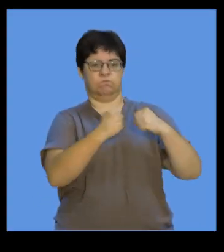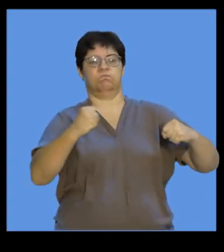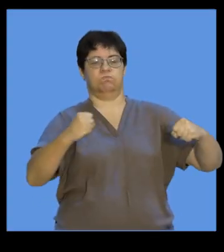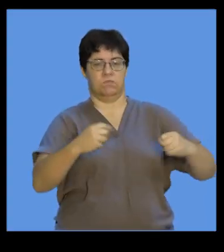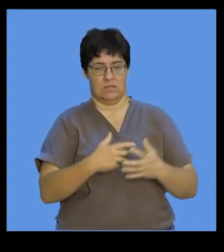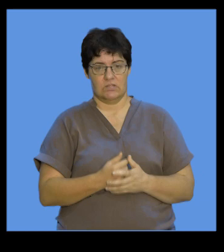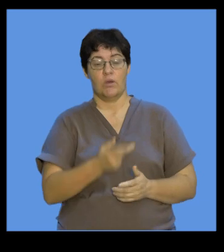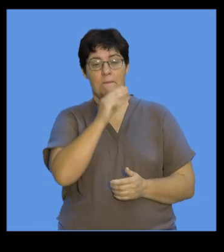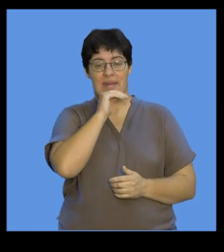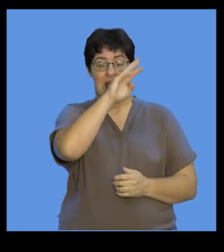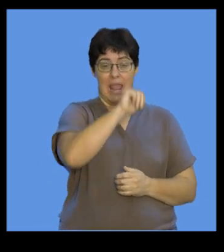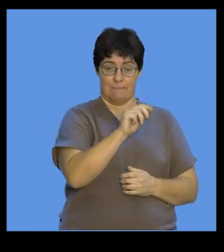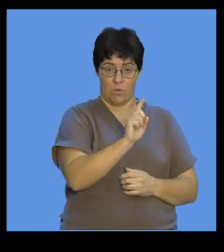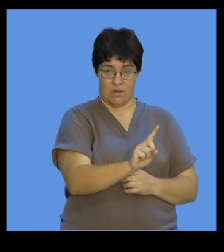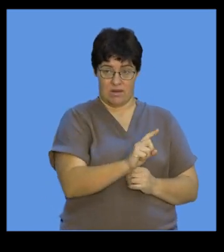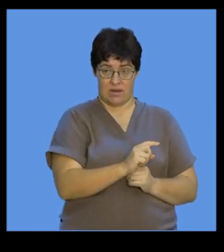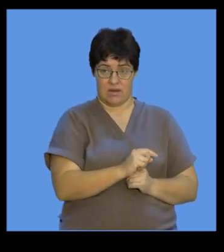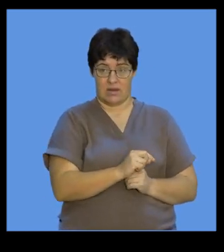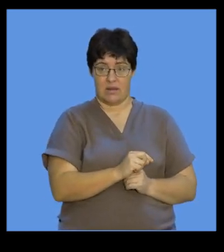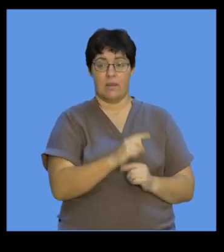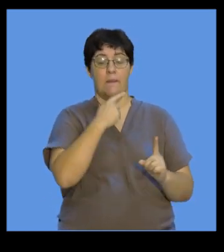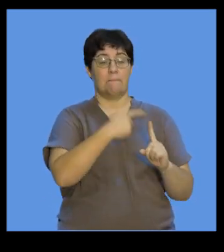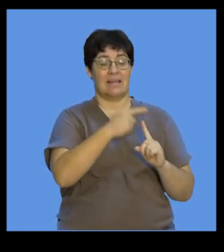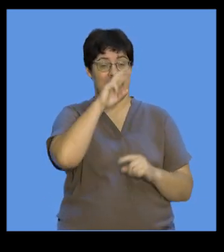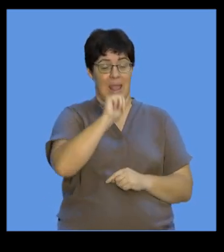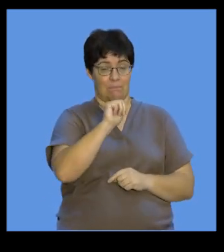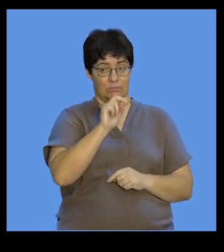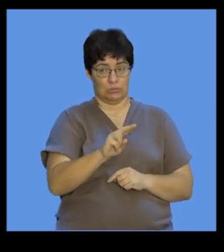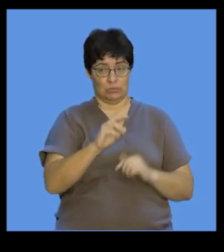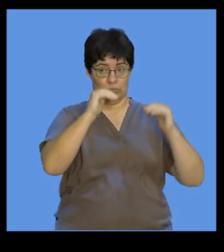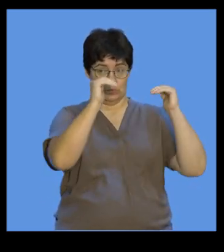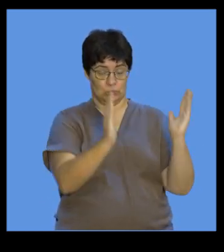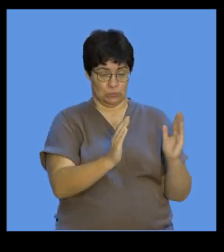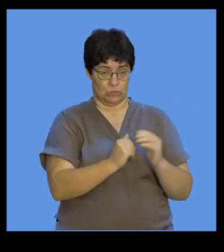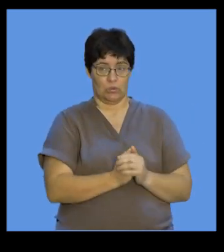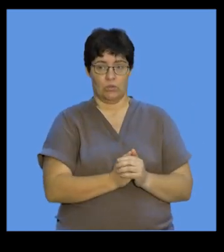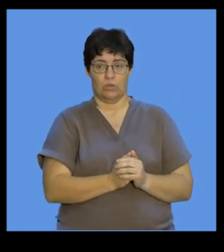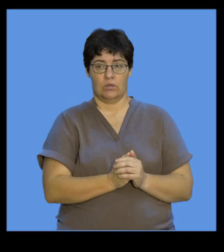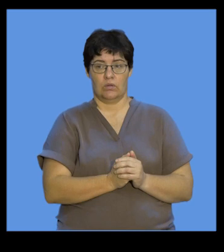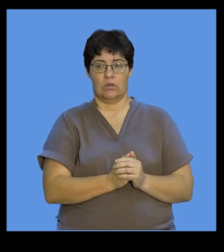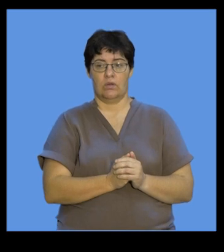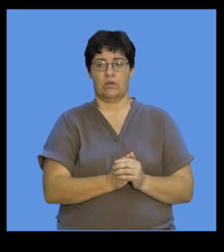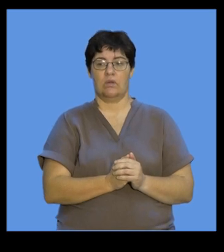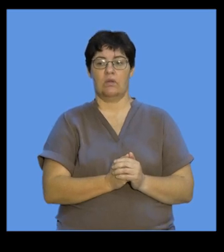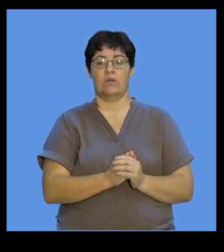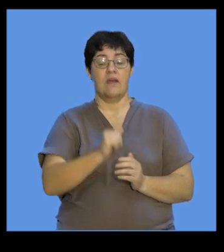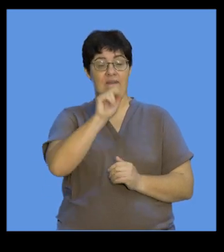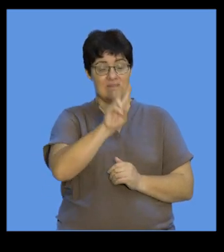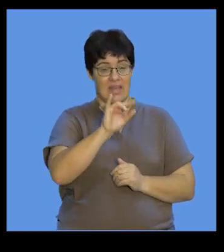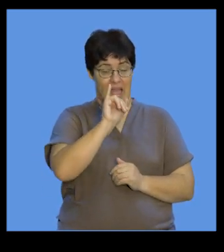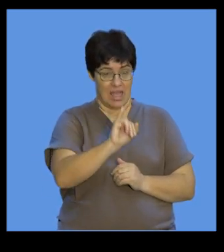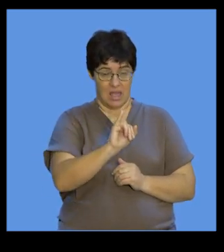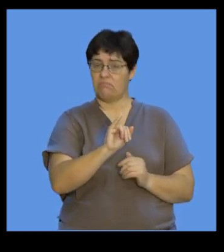m1 plus m2, and they have the same initial velocity,